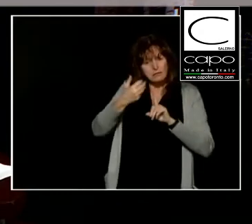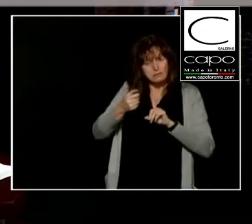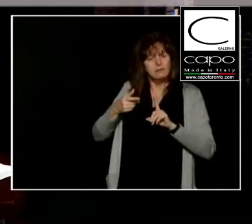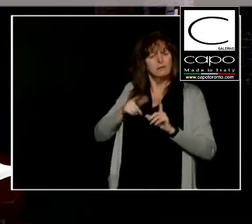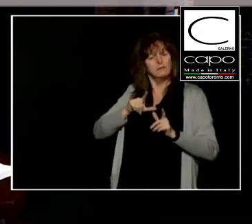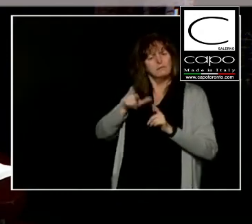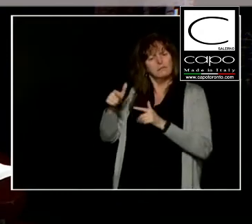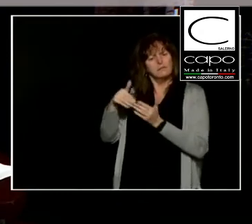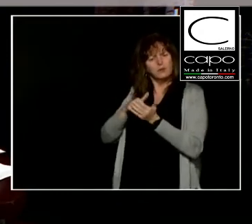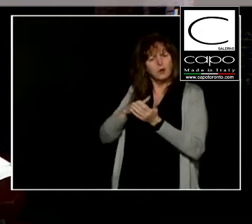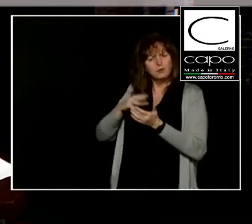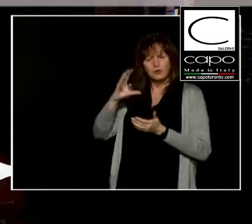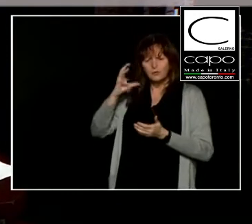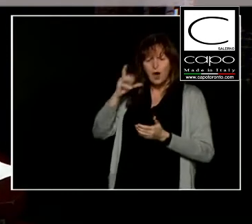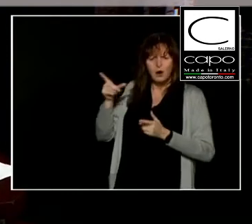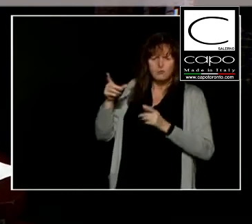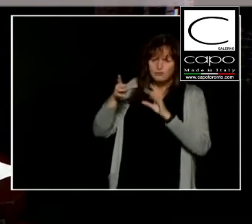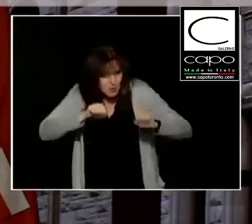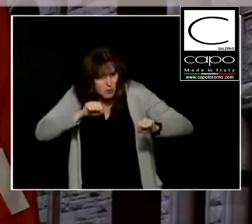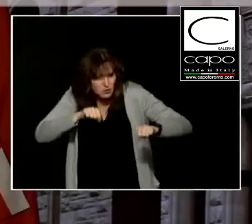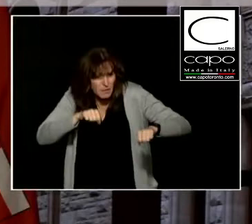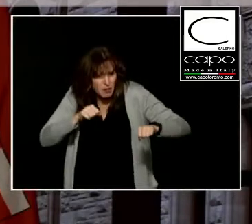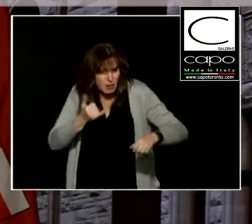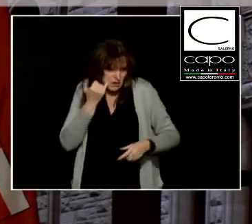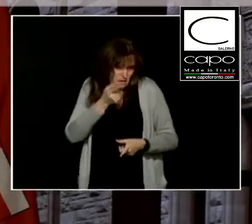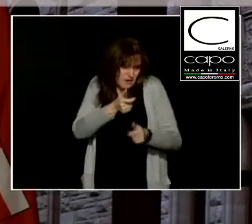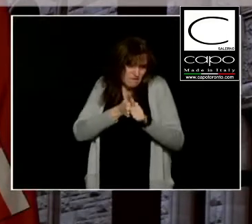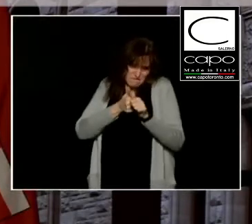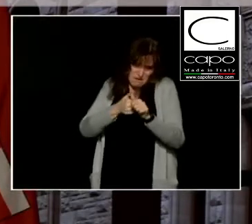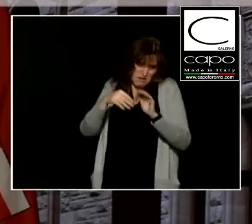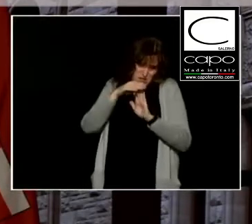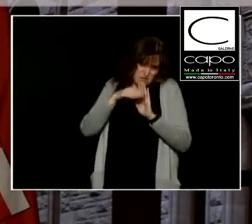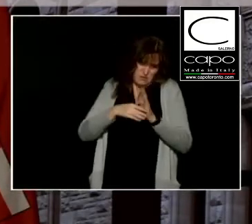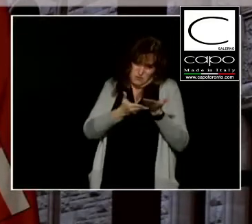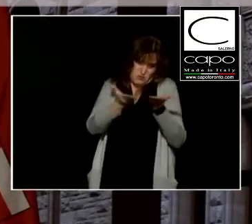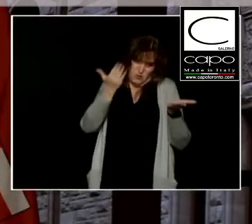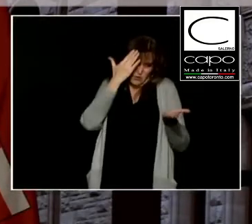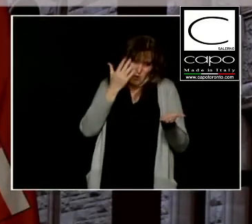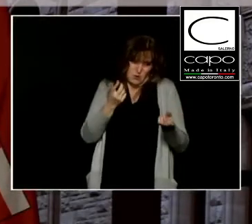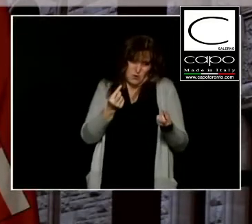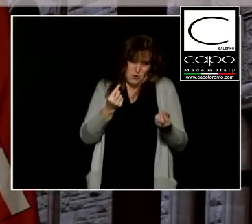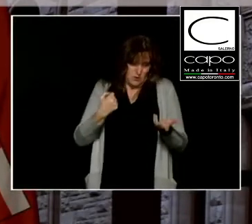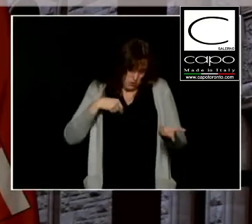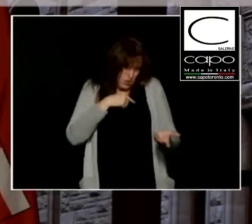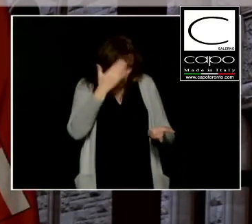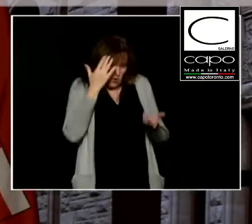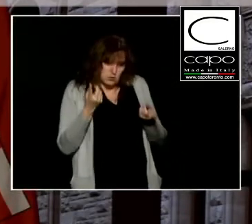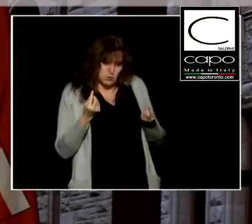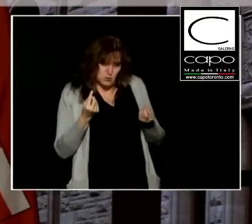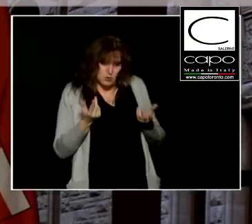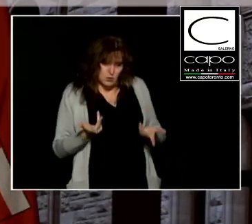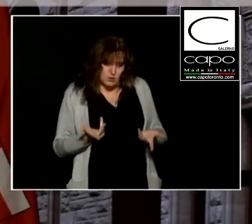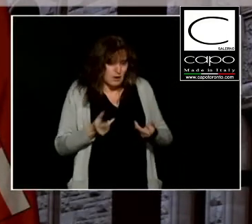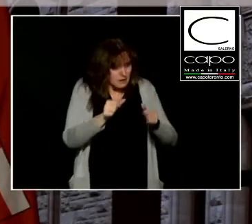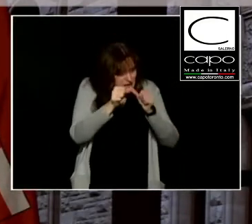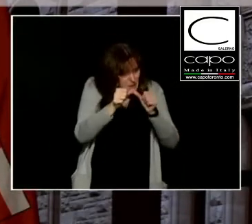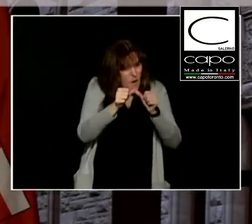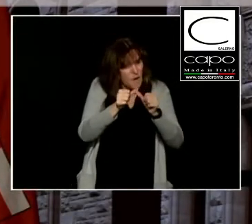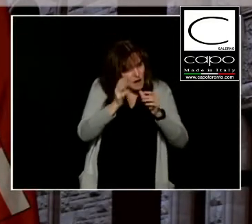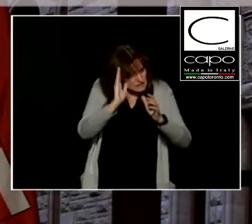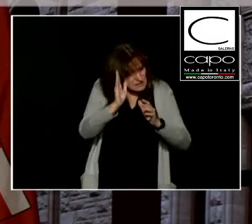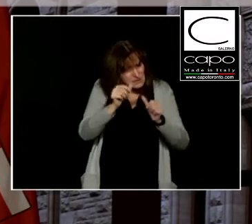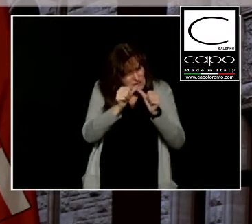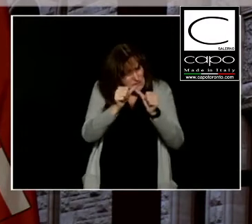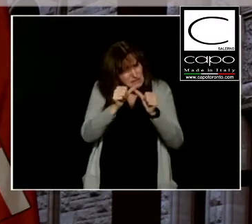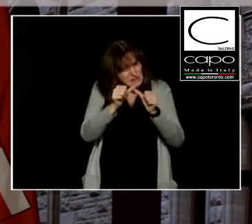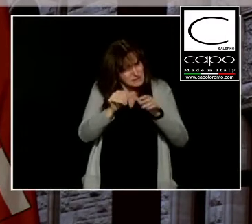making up around 40% of new cases. We know what to do. We just need to do it. Do it again and do it consistently. But